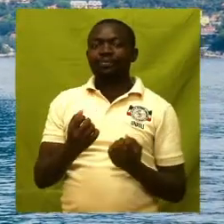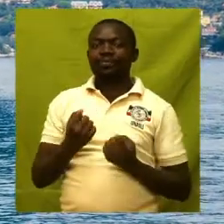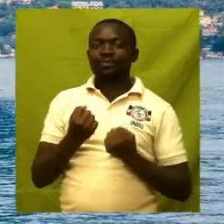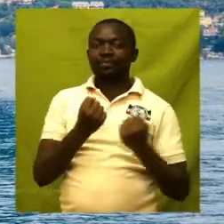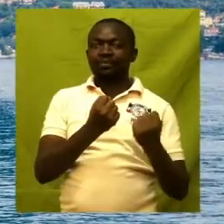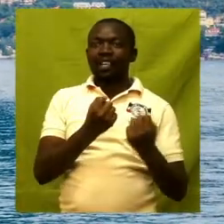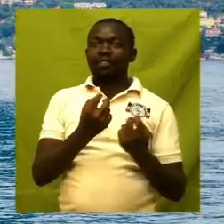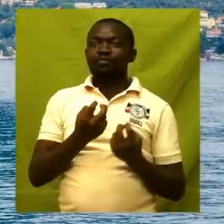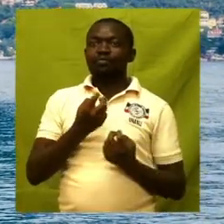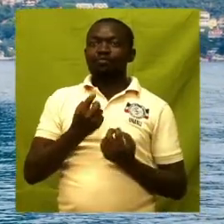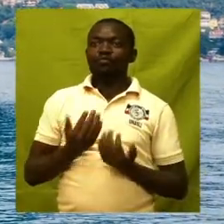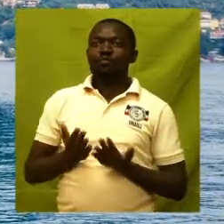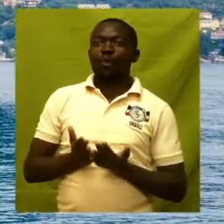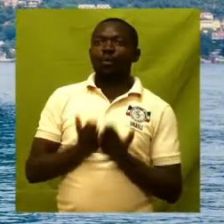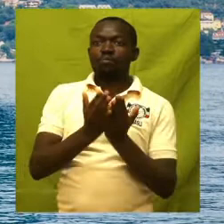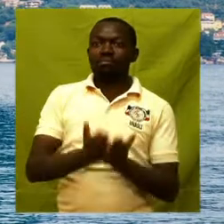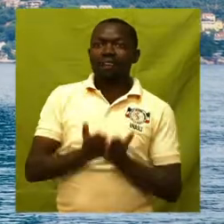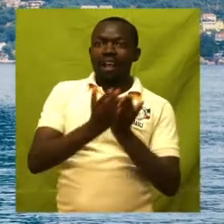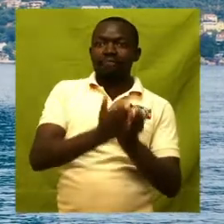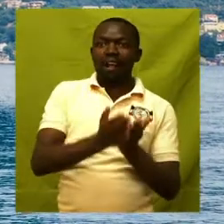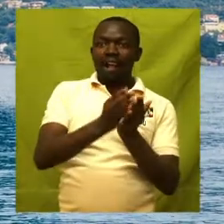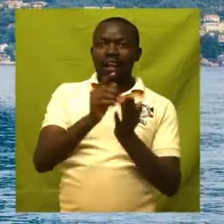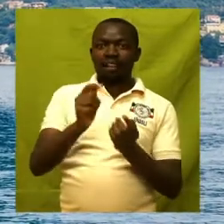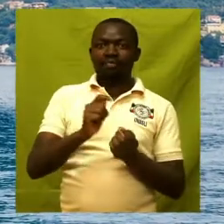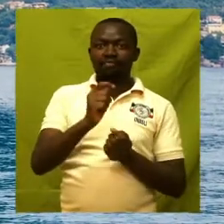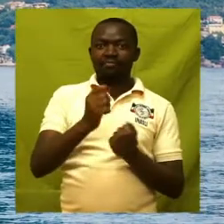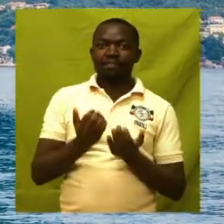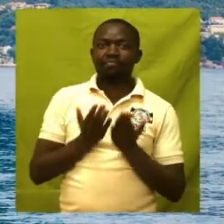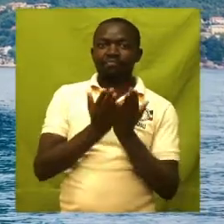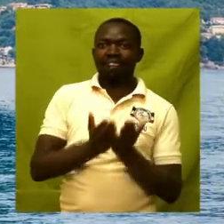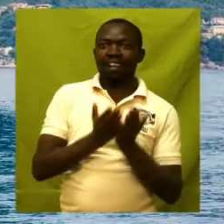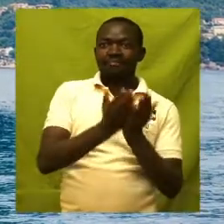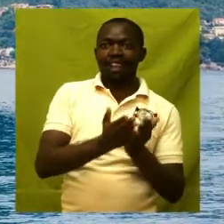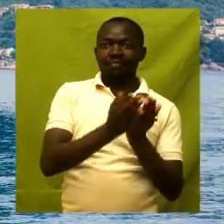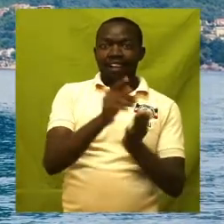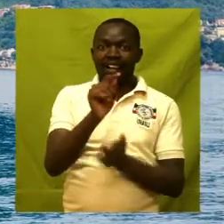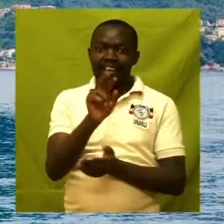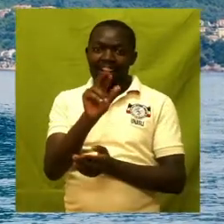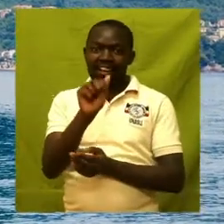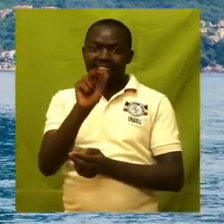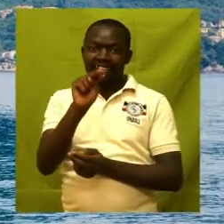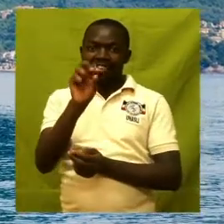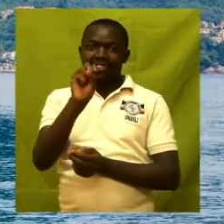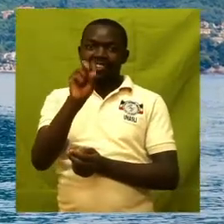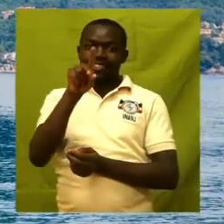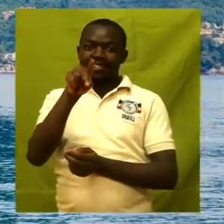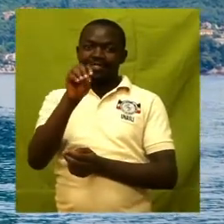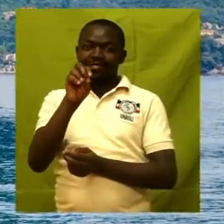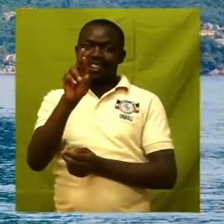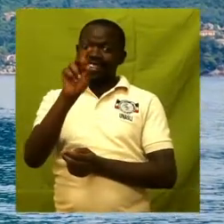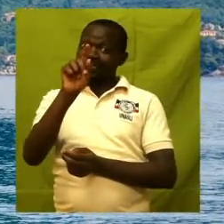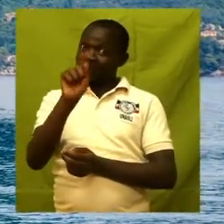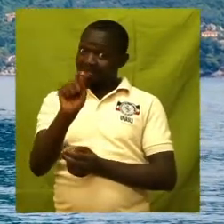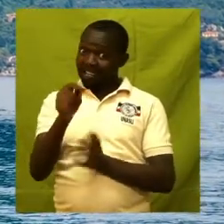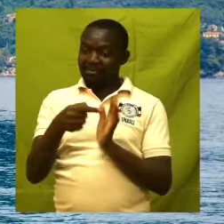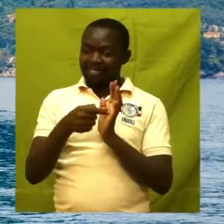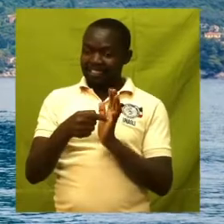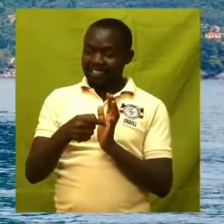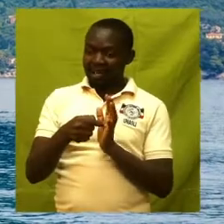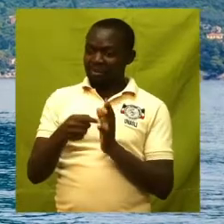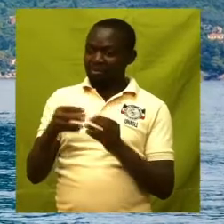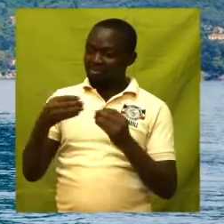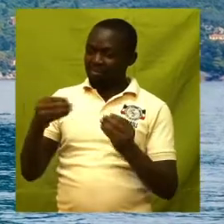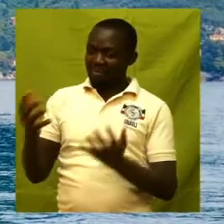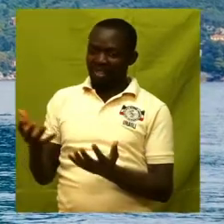They carry the goods from one continent to the other. For example, we